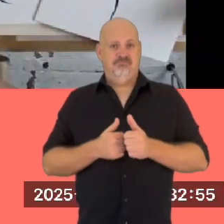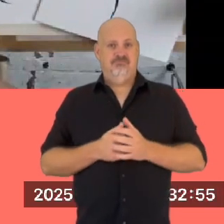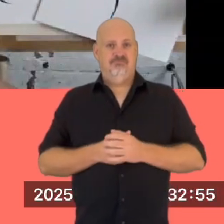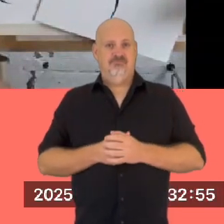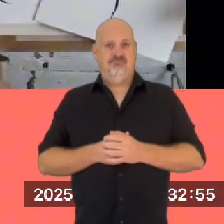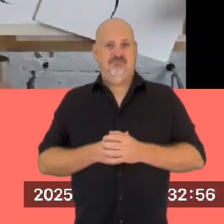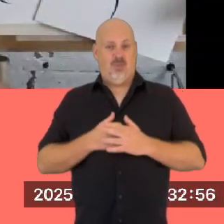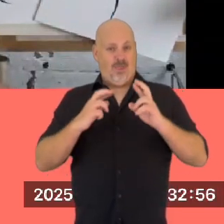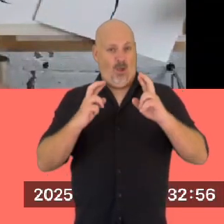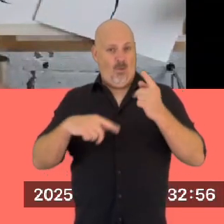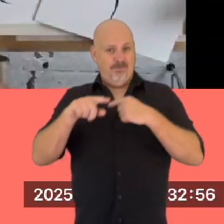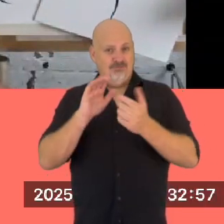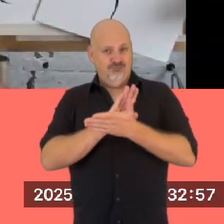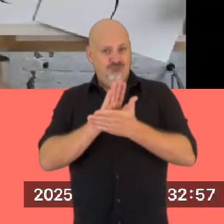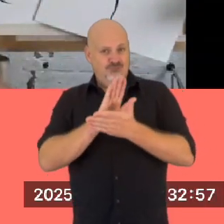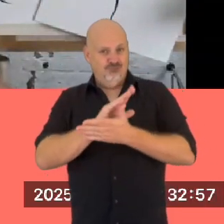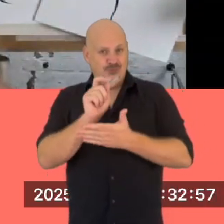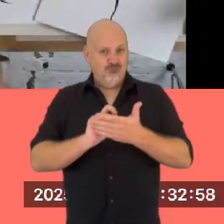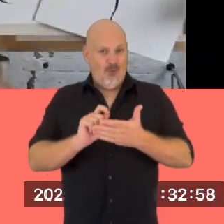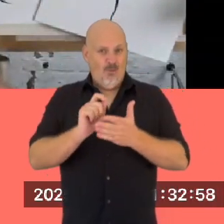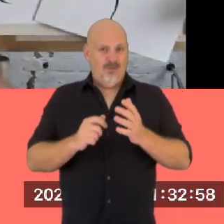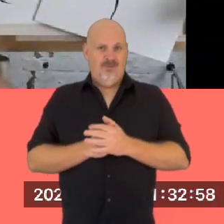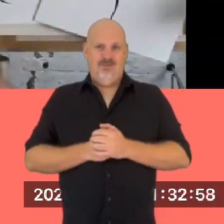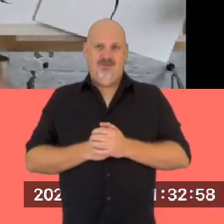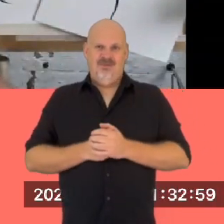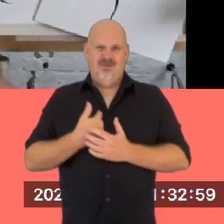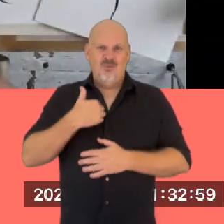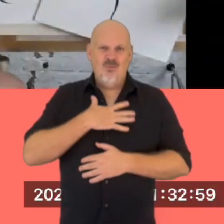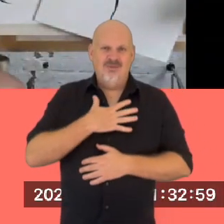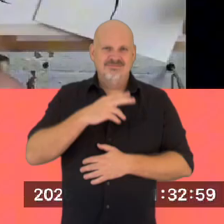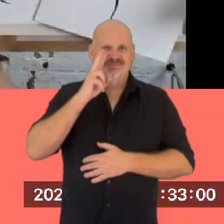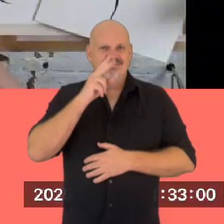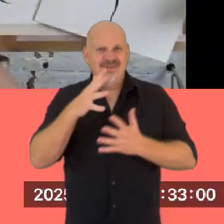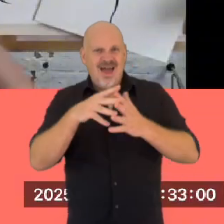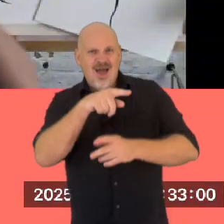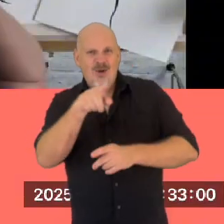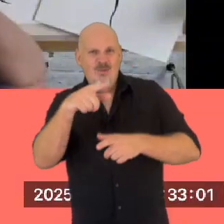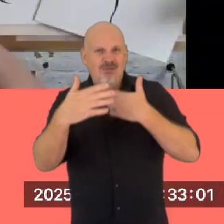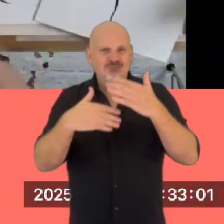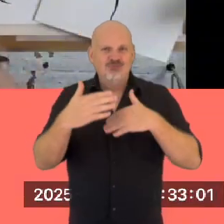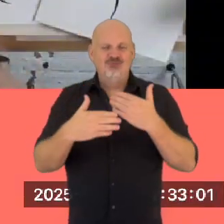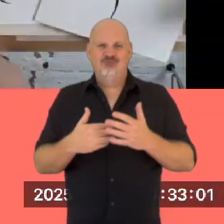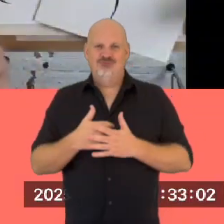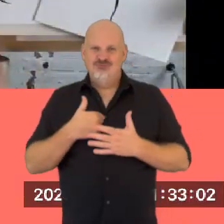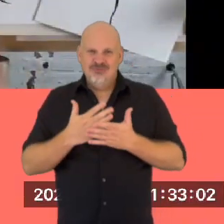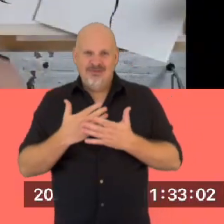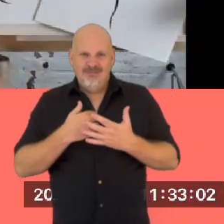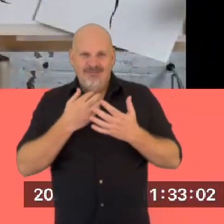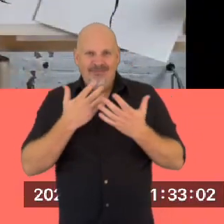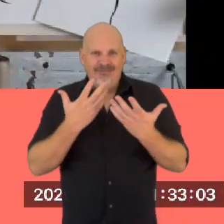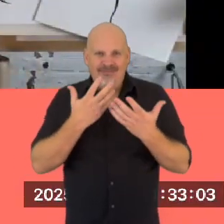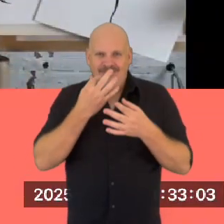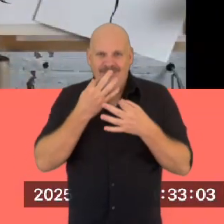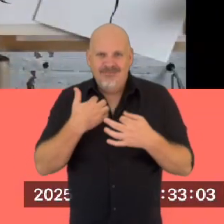There we go. I hope everybody's having a good time as they join. I would love to see how you're all getting on, because